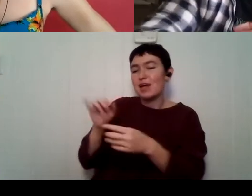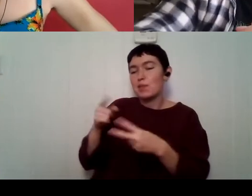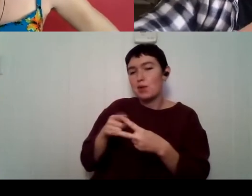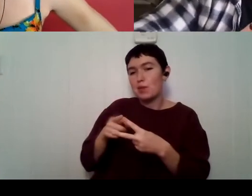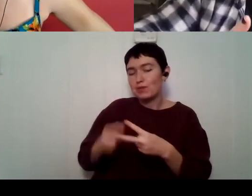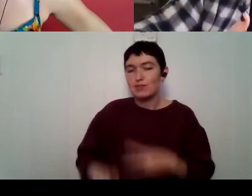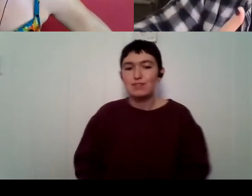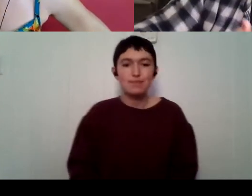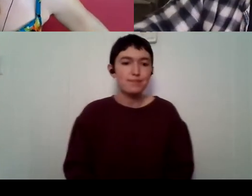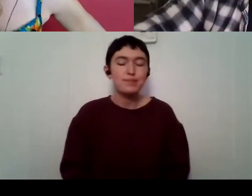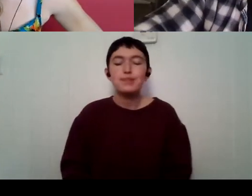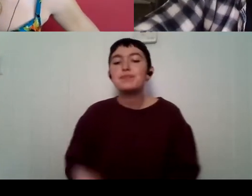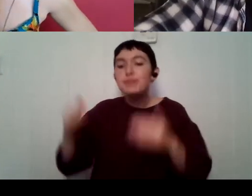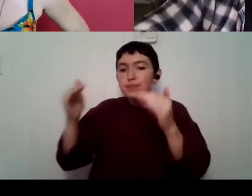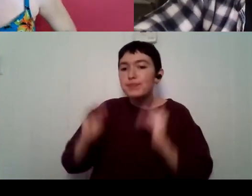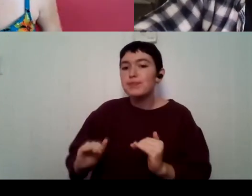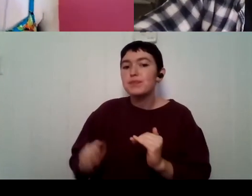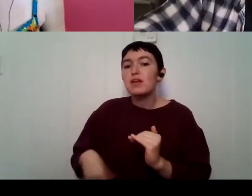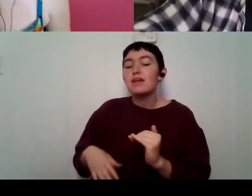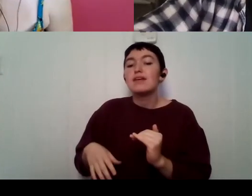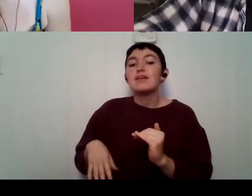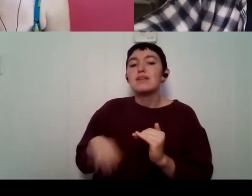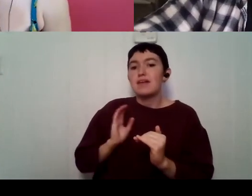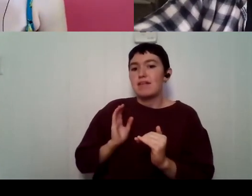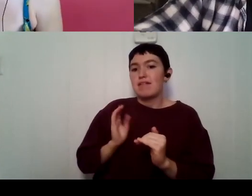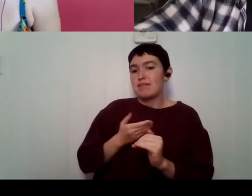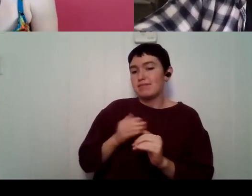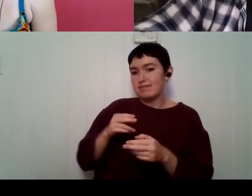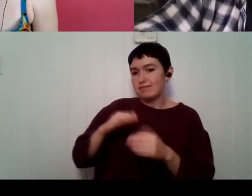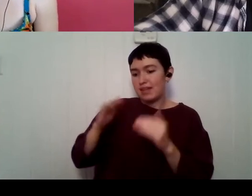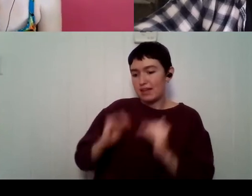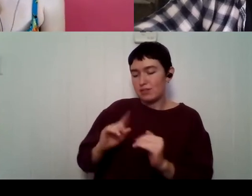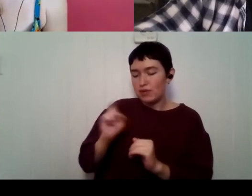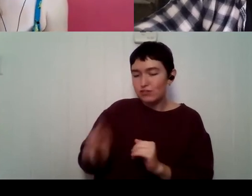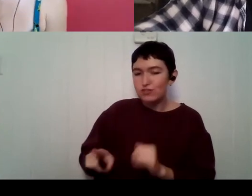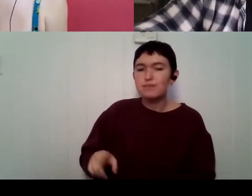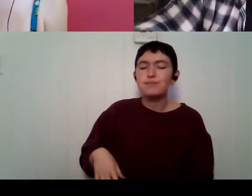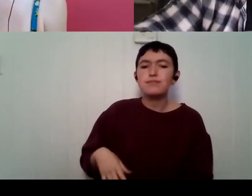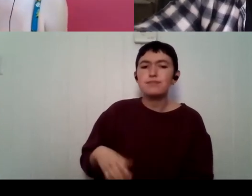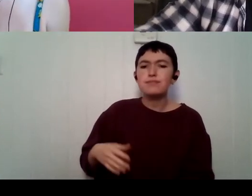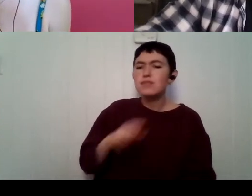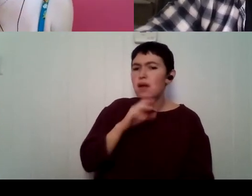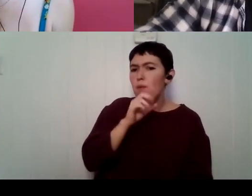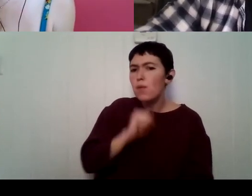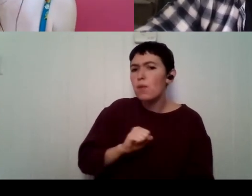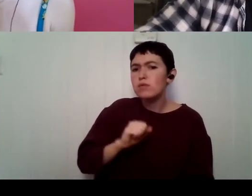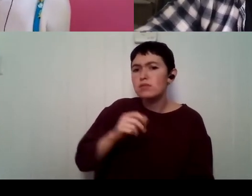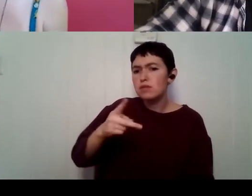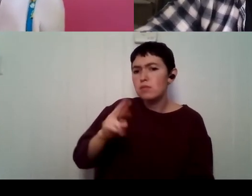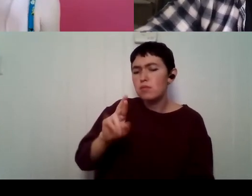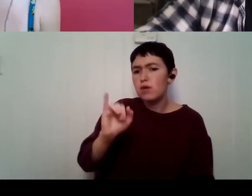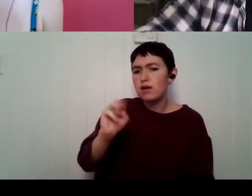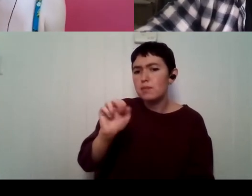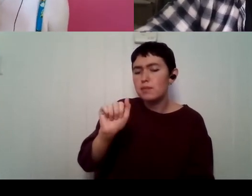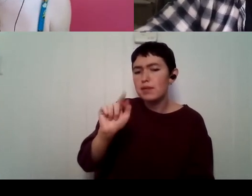next question is from Mrs. Churchwell's 5th grade science class. How old do the primates have to be to give birth? That's a good